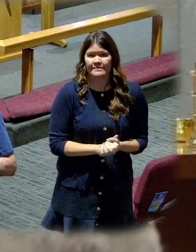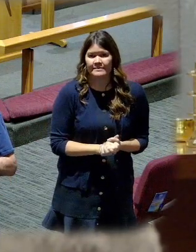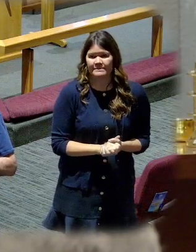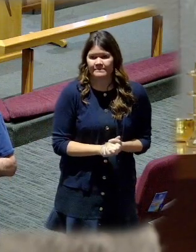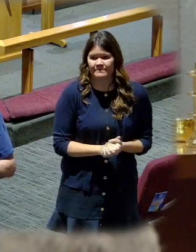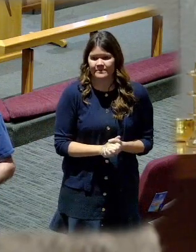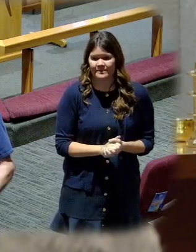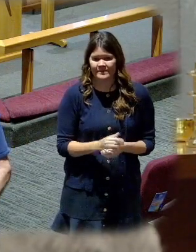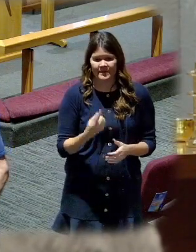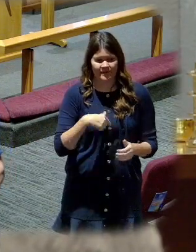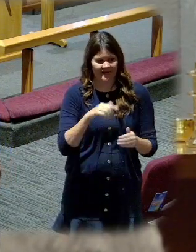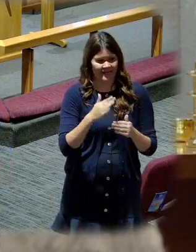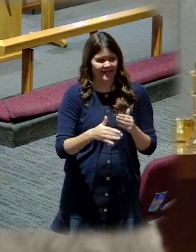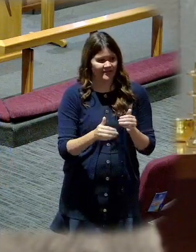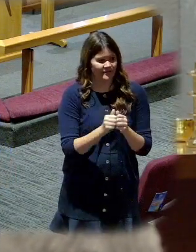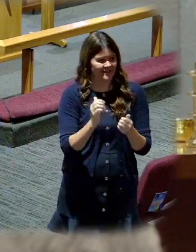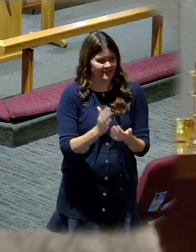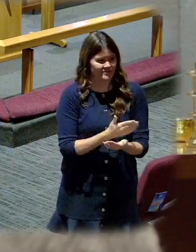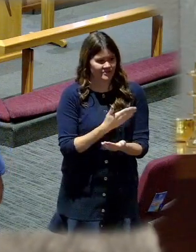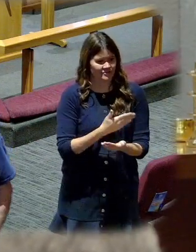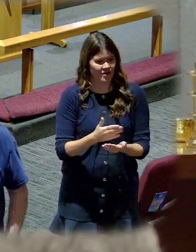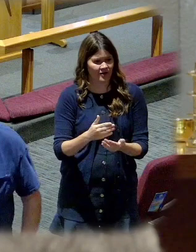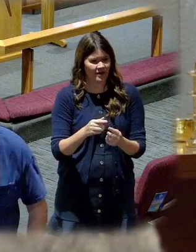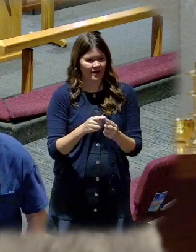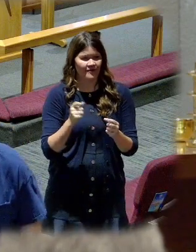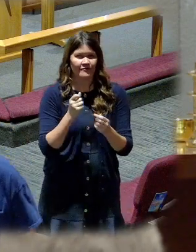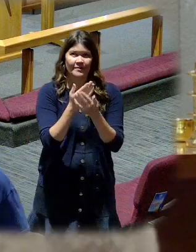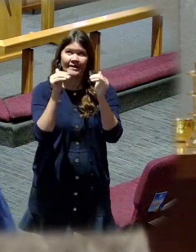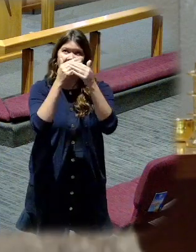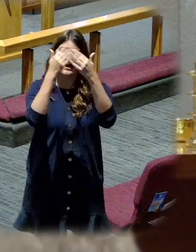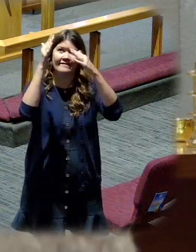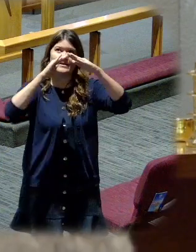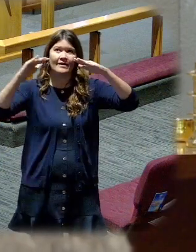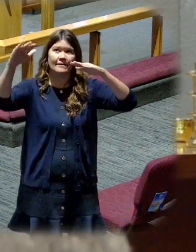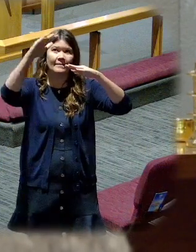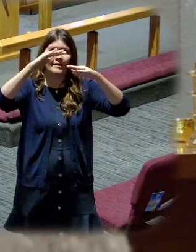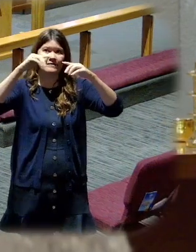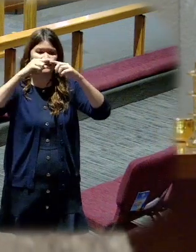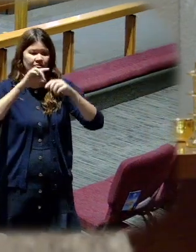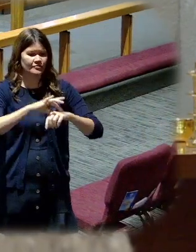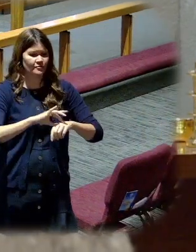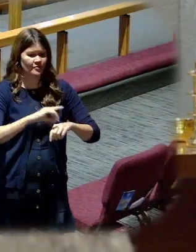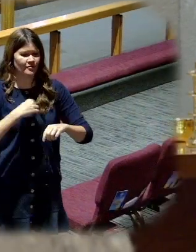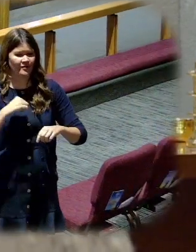our worship this morning in song, "From Heaven Above to Earth I Come."